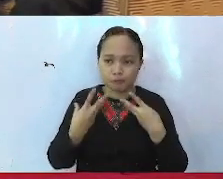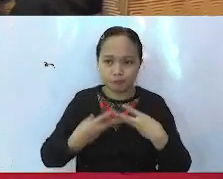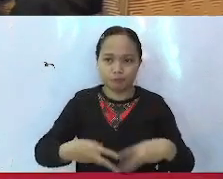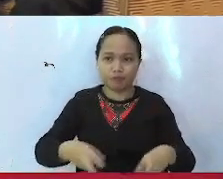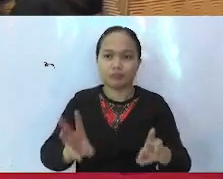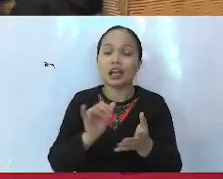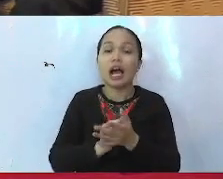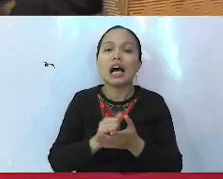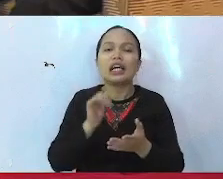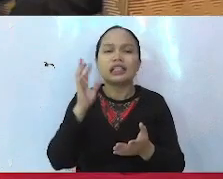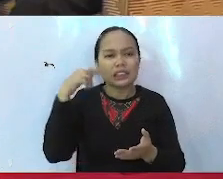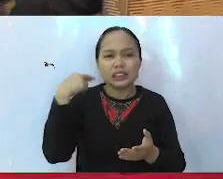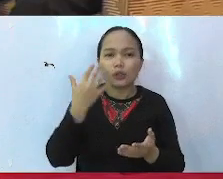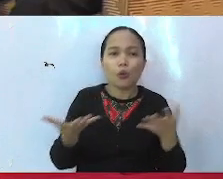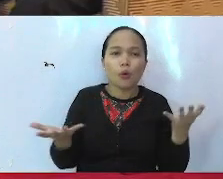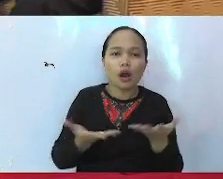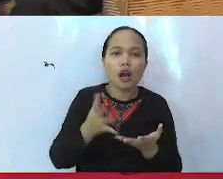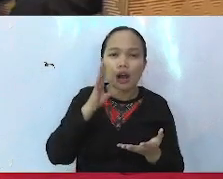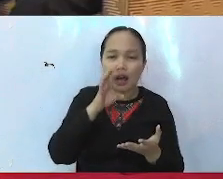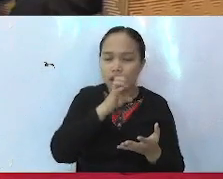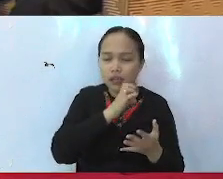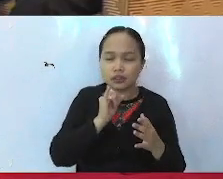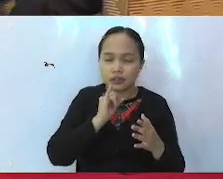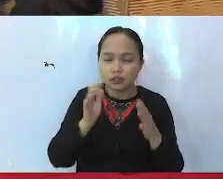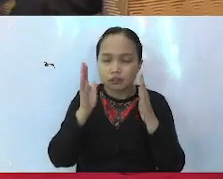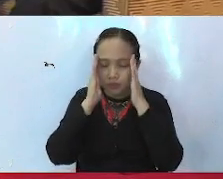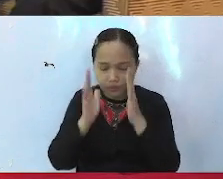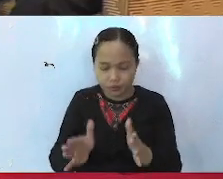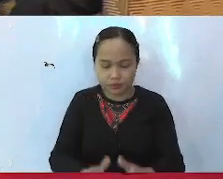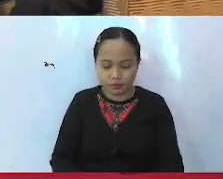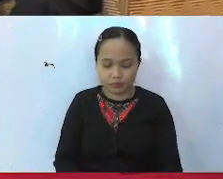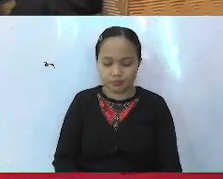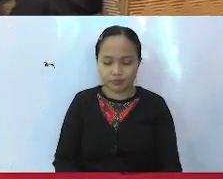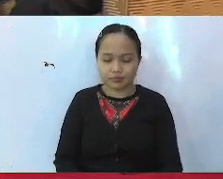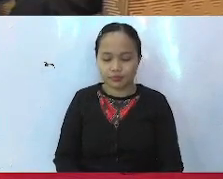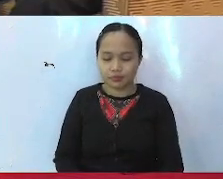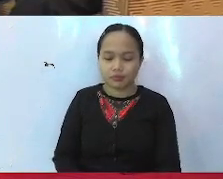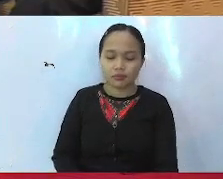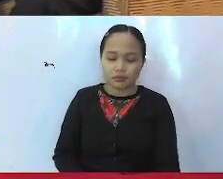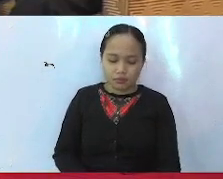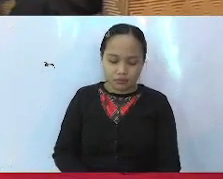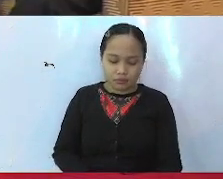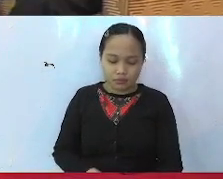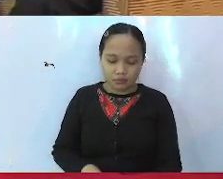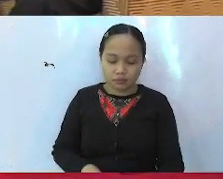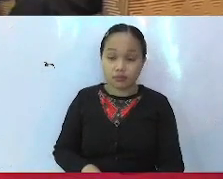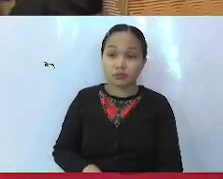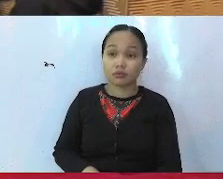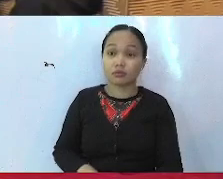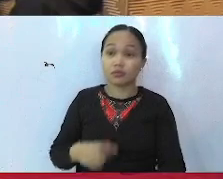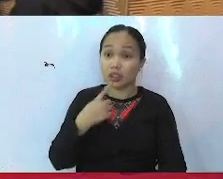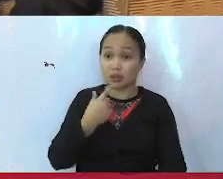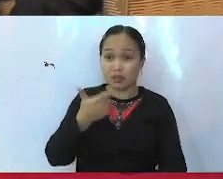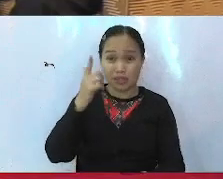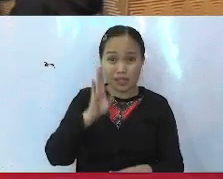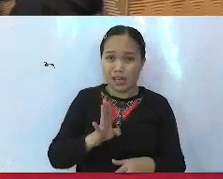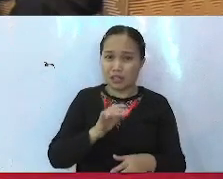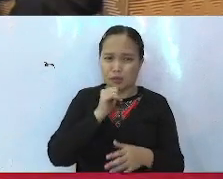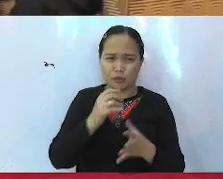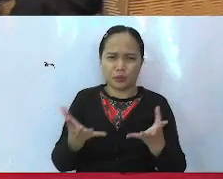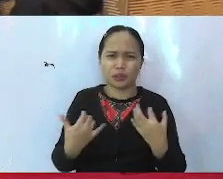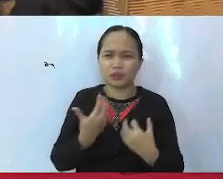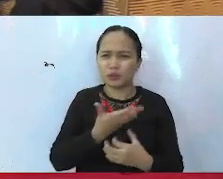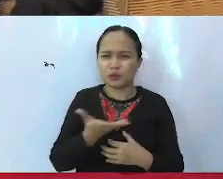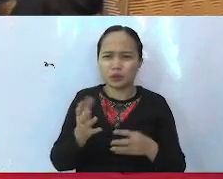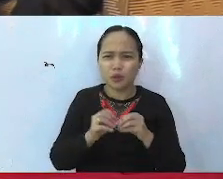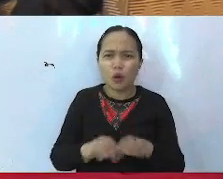where their eyes are pointed. Amen. Yeah. That's why they're doing that. Yeah. Remember, God, He doesn't want you sidetracked. He